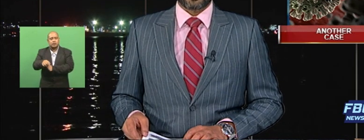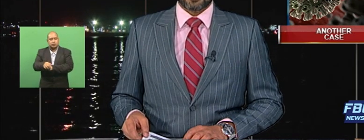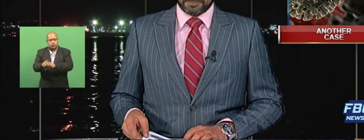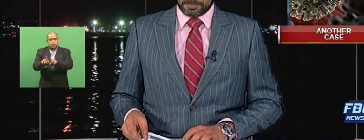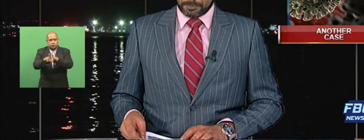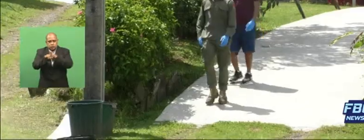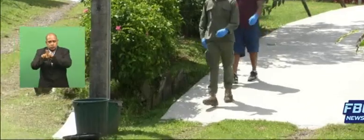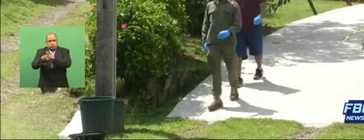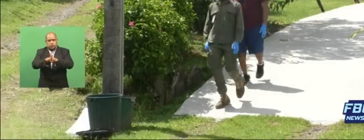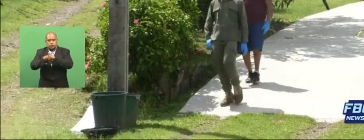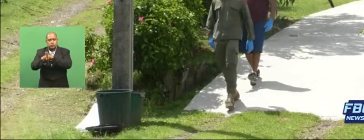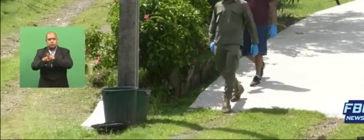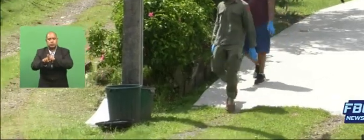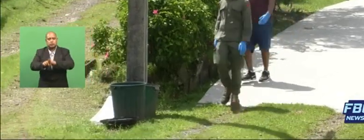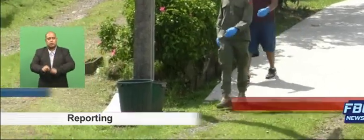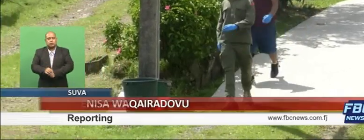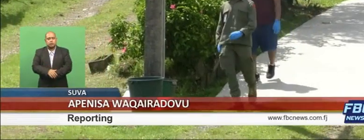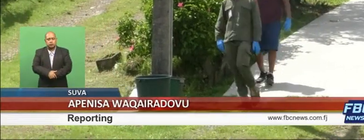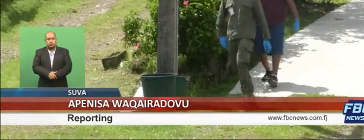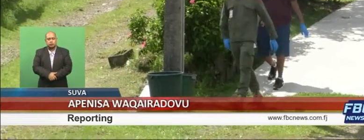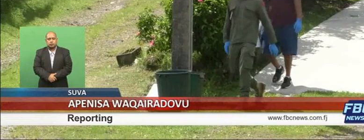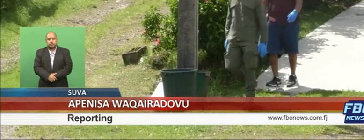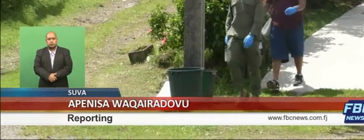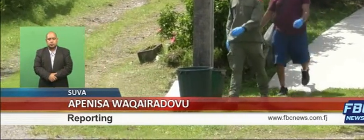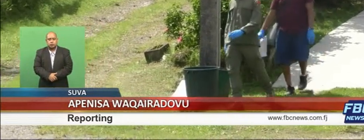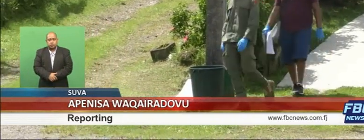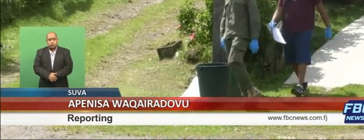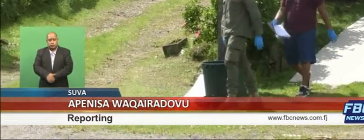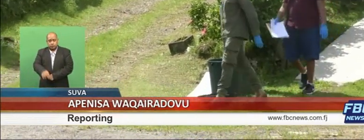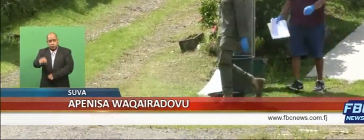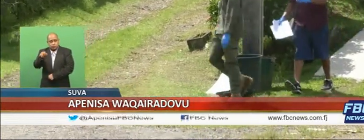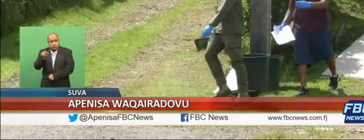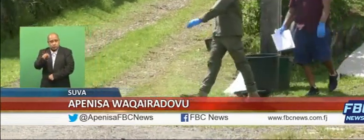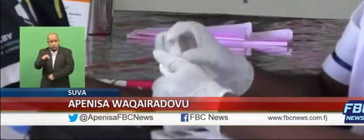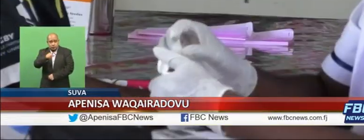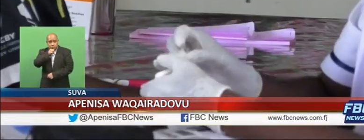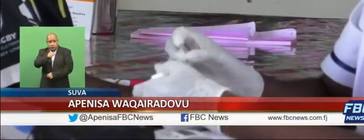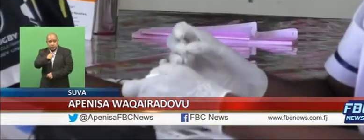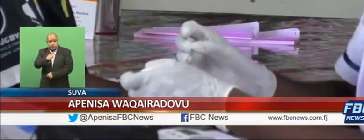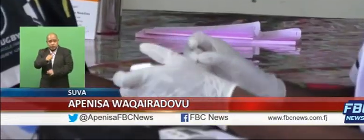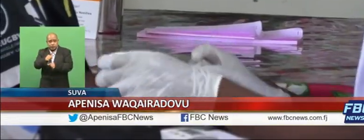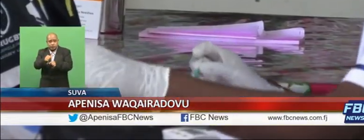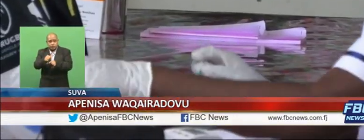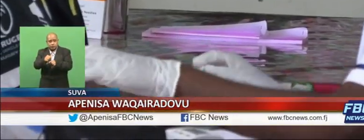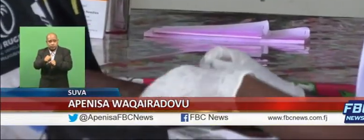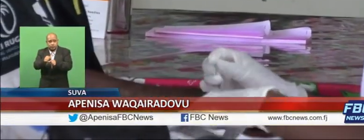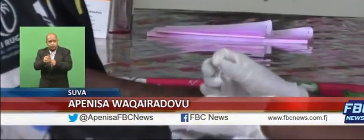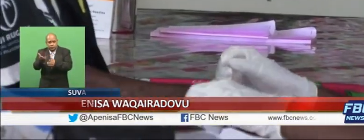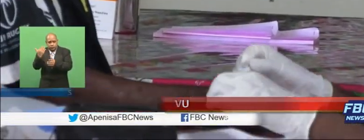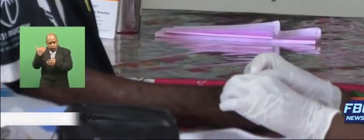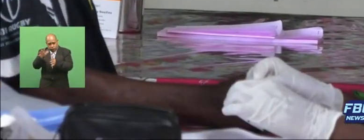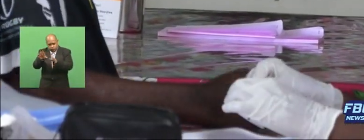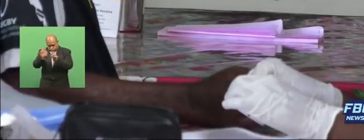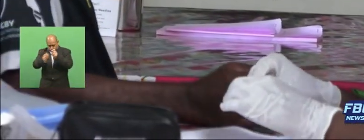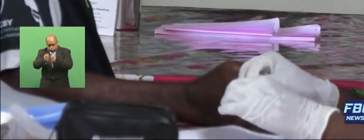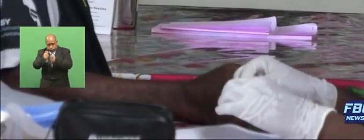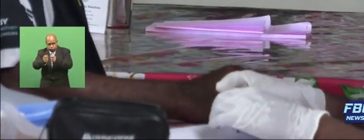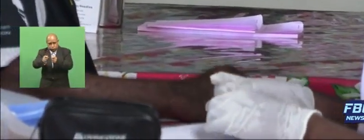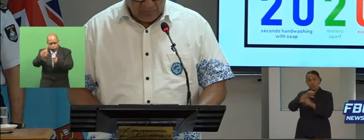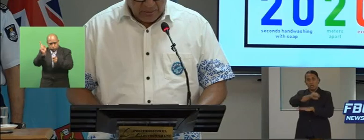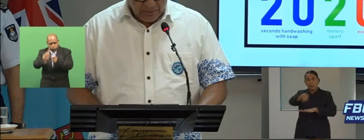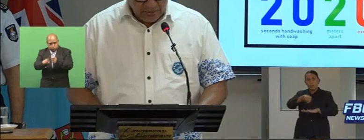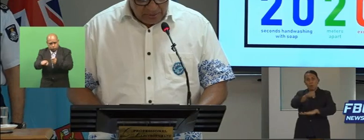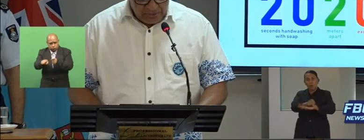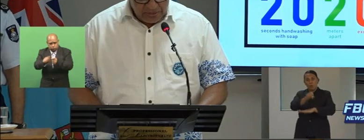more. The latest case comes after the latest round of tests conducted today, where 25 samples were